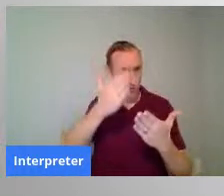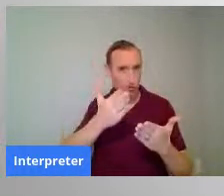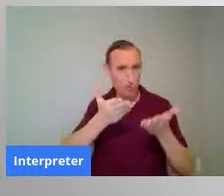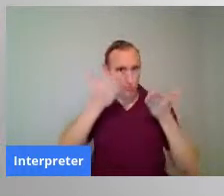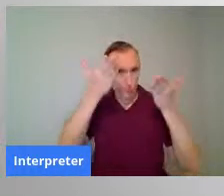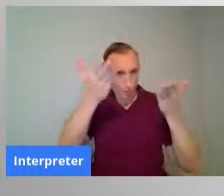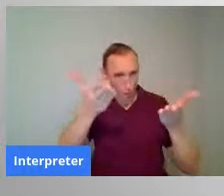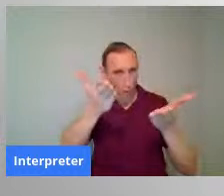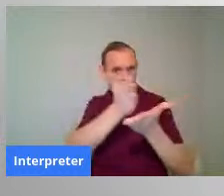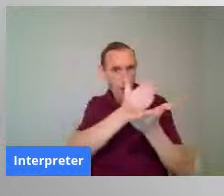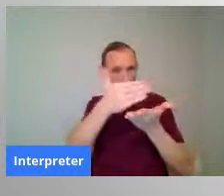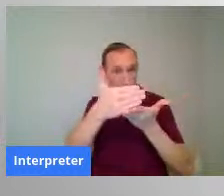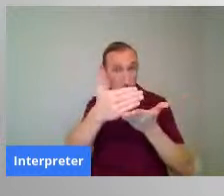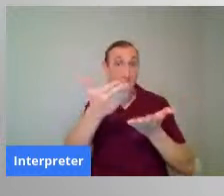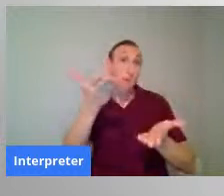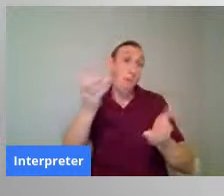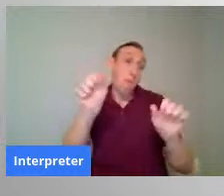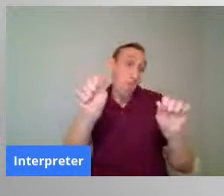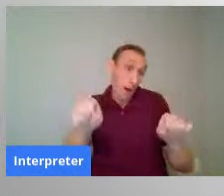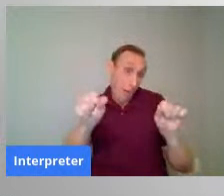will get about $4 million